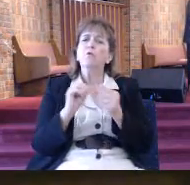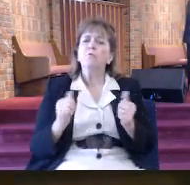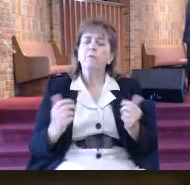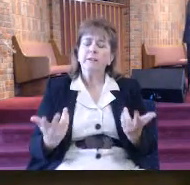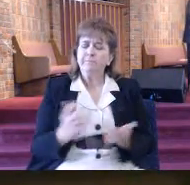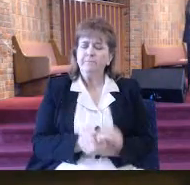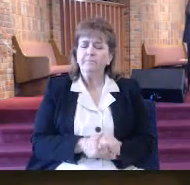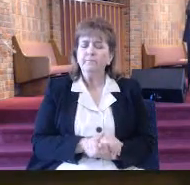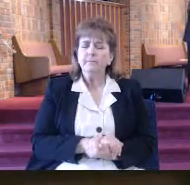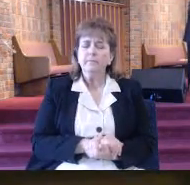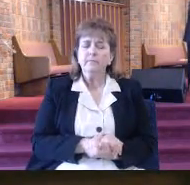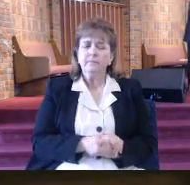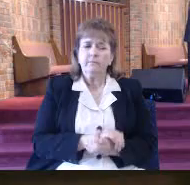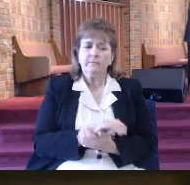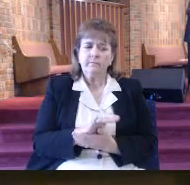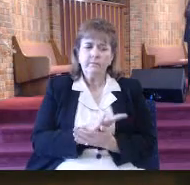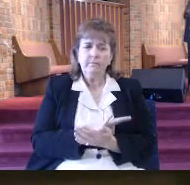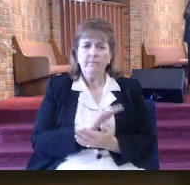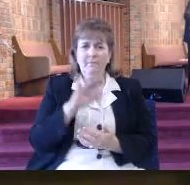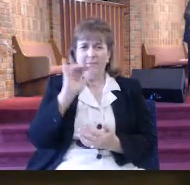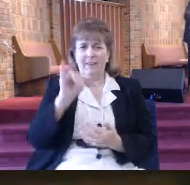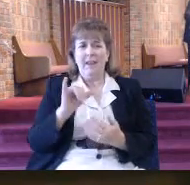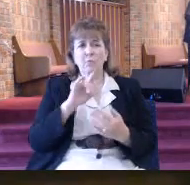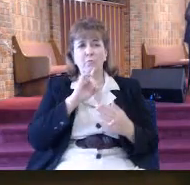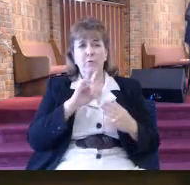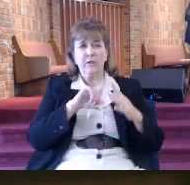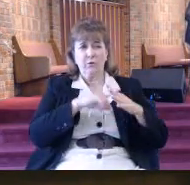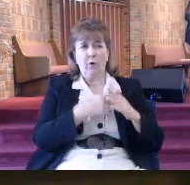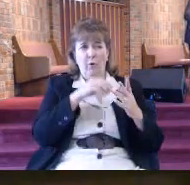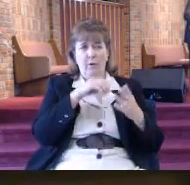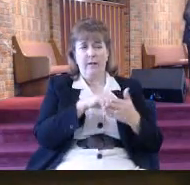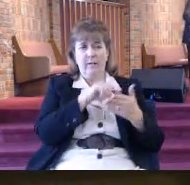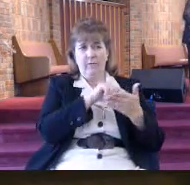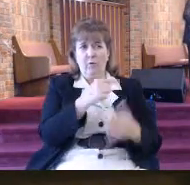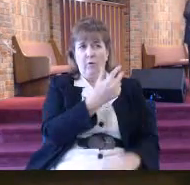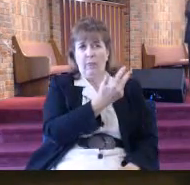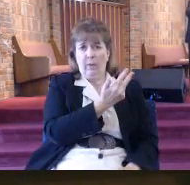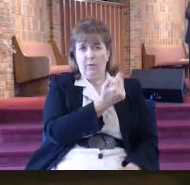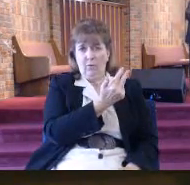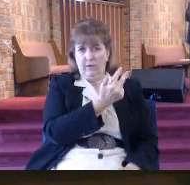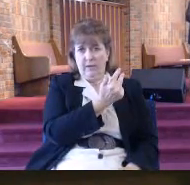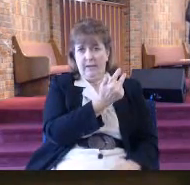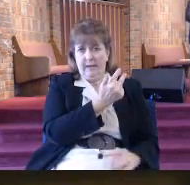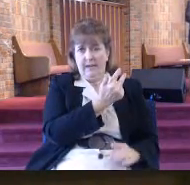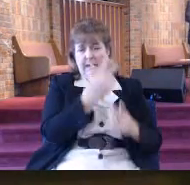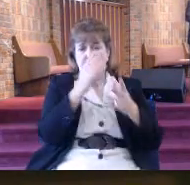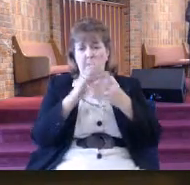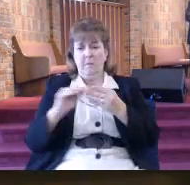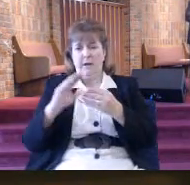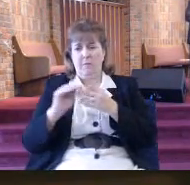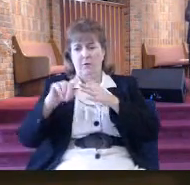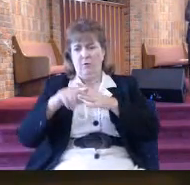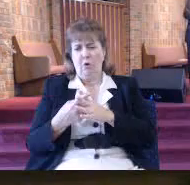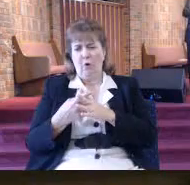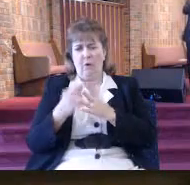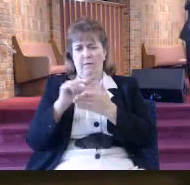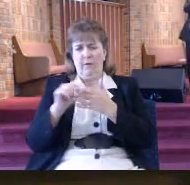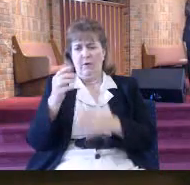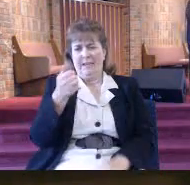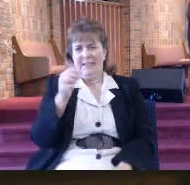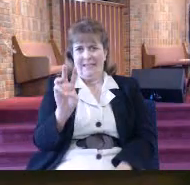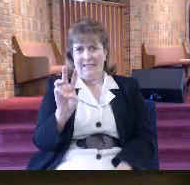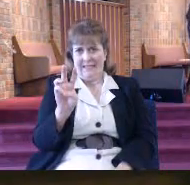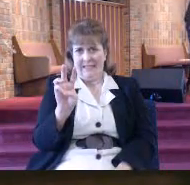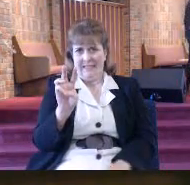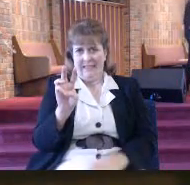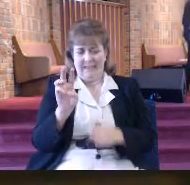moments, the actual discussion of that starts in verse 13. The parable itself starts in verse 16. But prior to